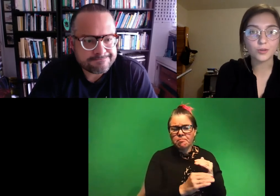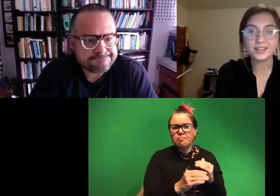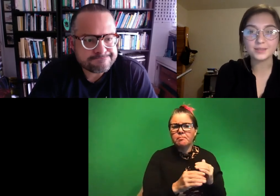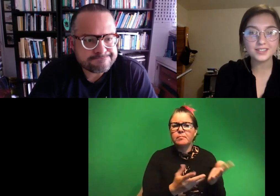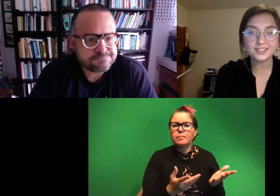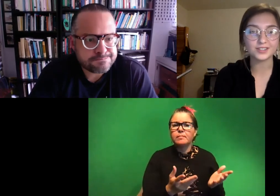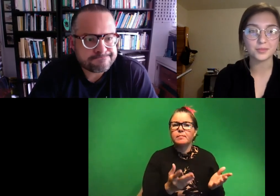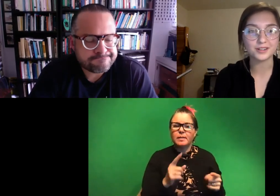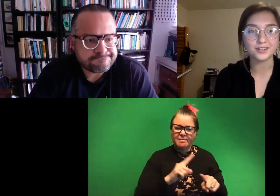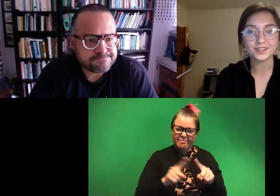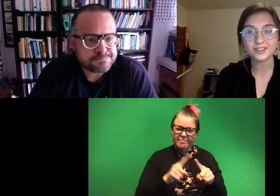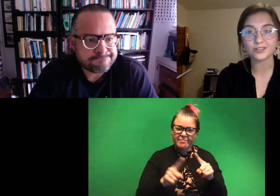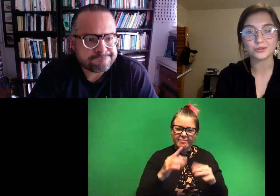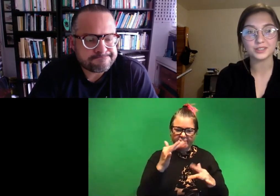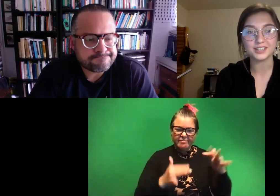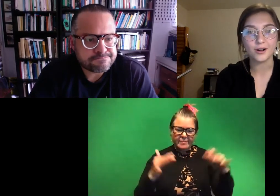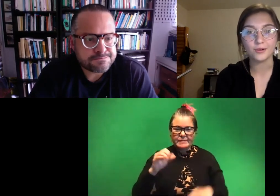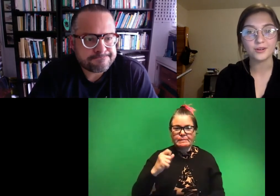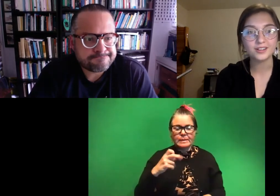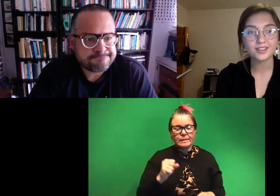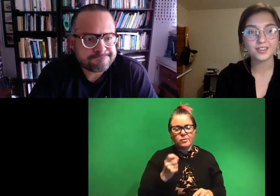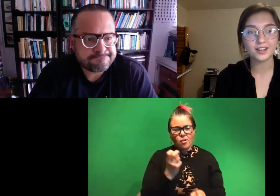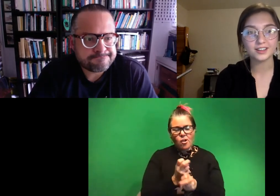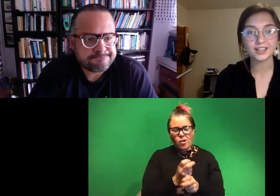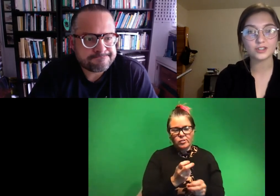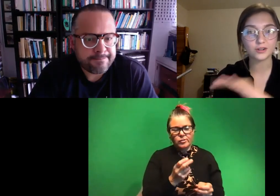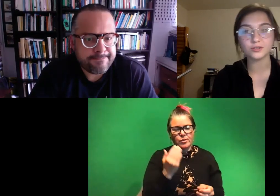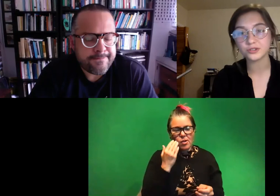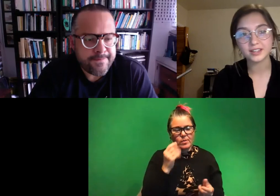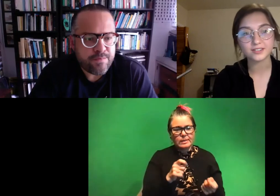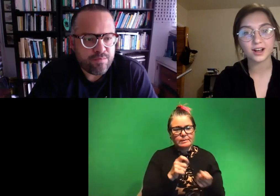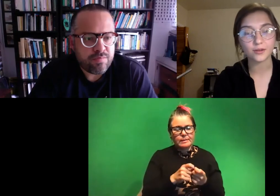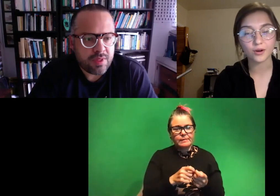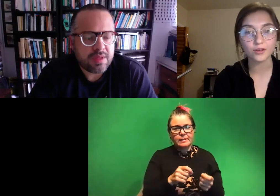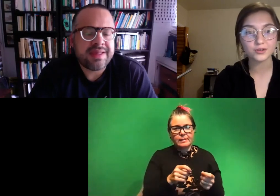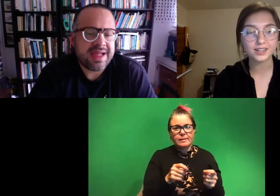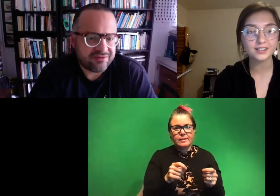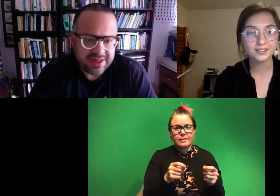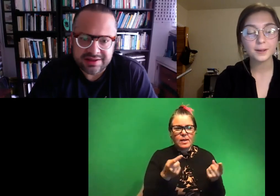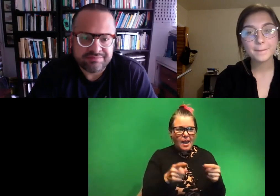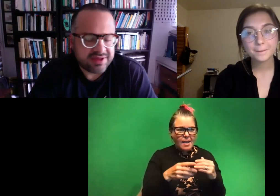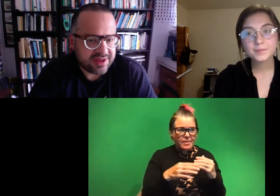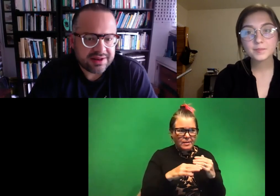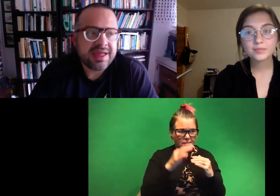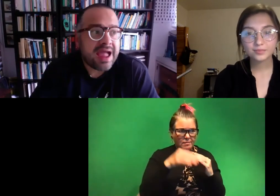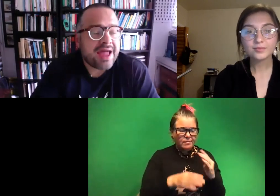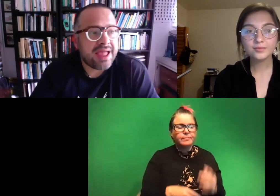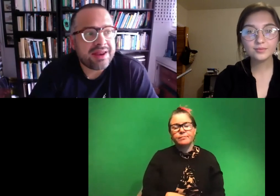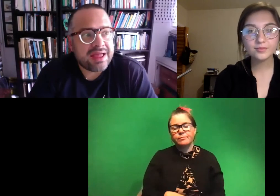like there's so many species of dung beetle that it's hard to really know the like general trend of how they're all doing. Yeah,